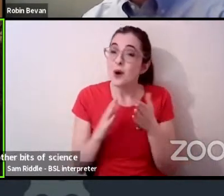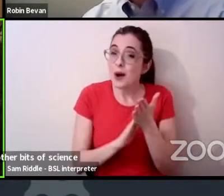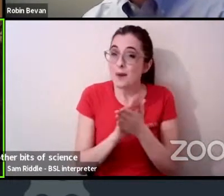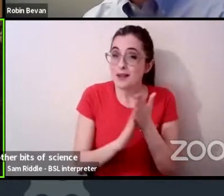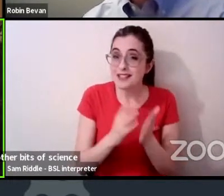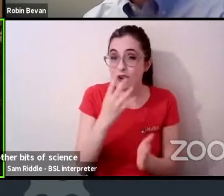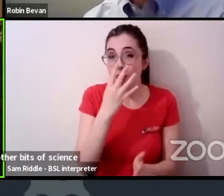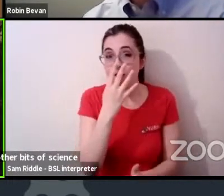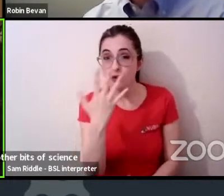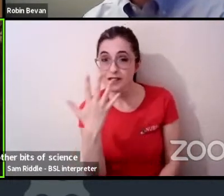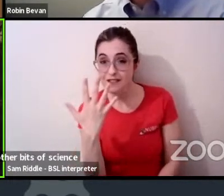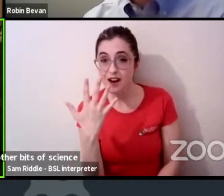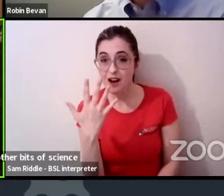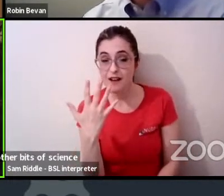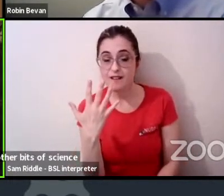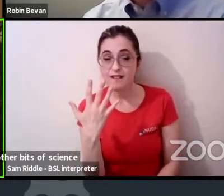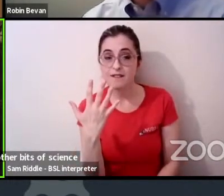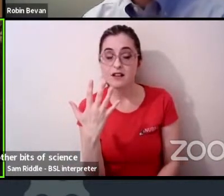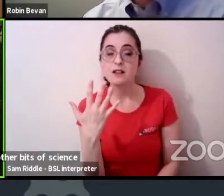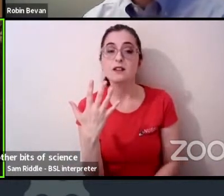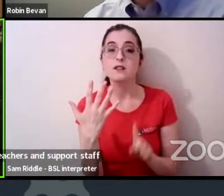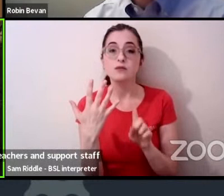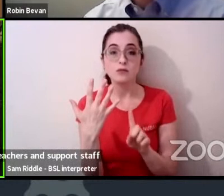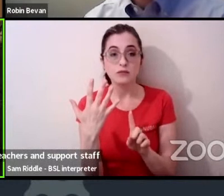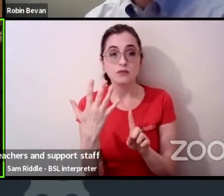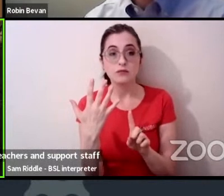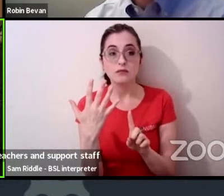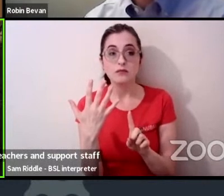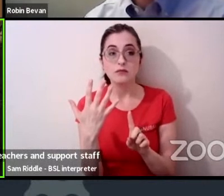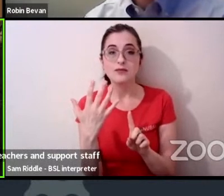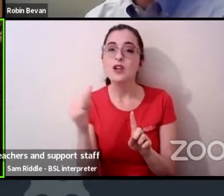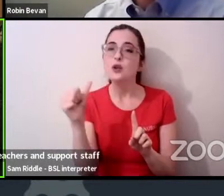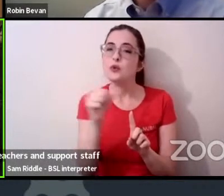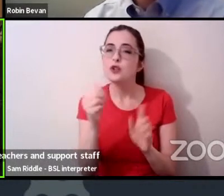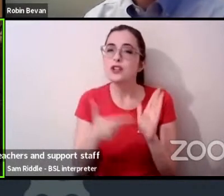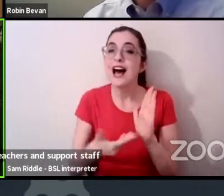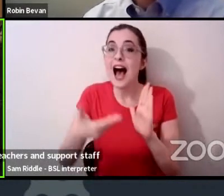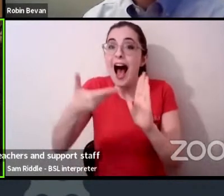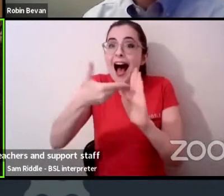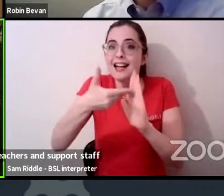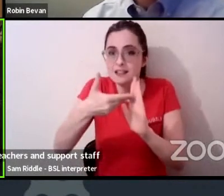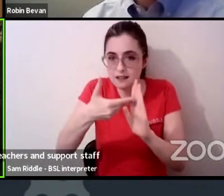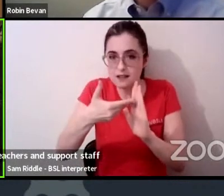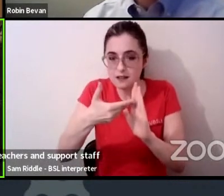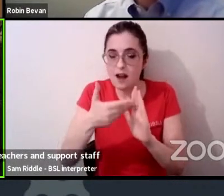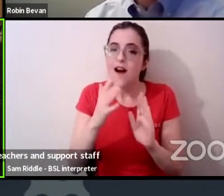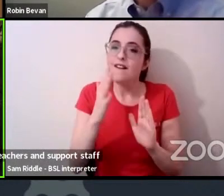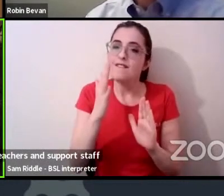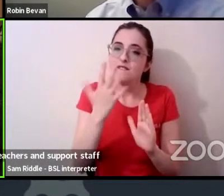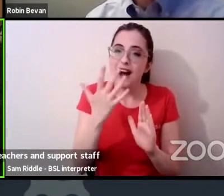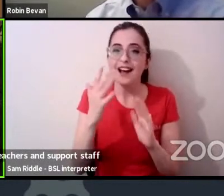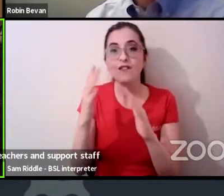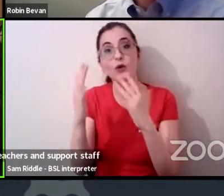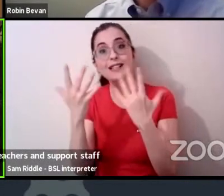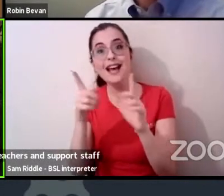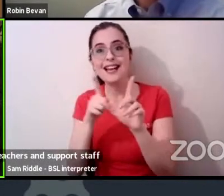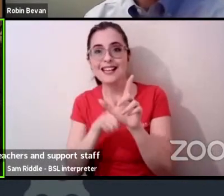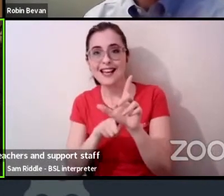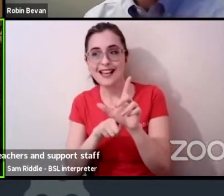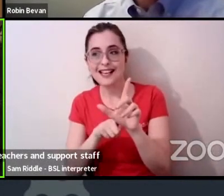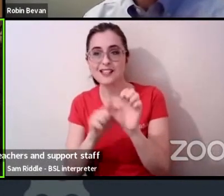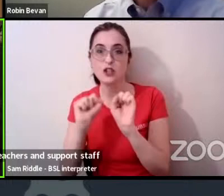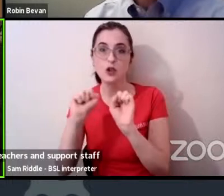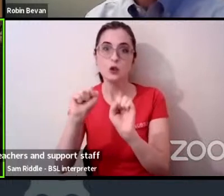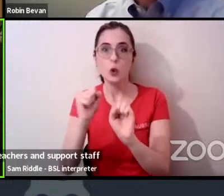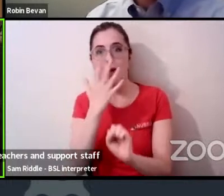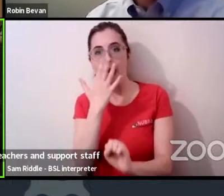and we're starting to argue for this case, that they add 5 or 10 years onto a teacher or member of support staff calendar age